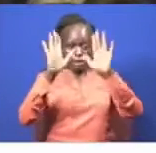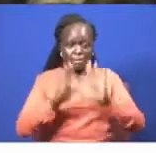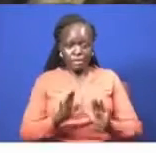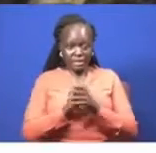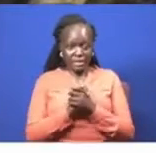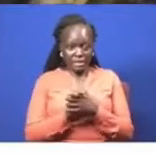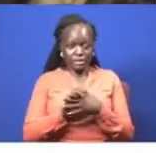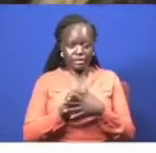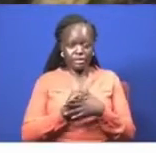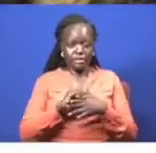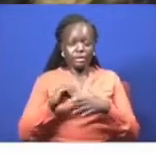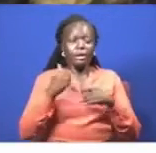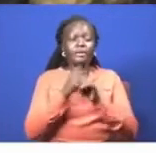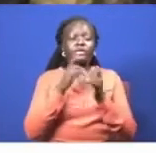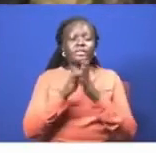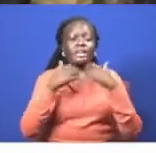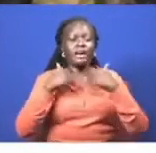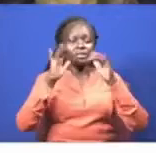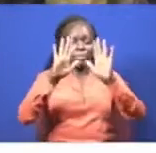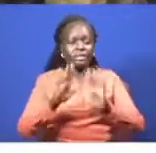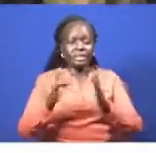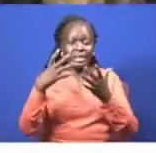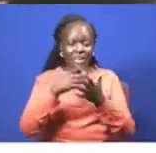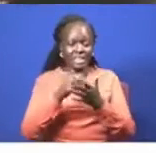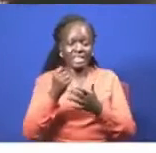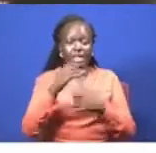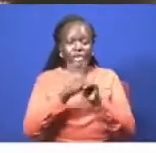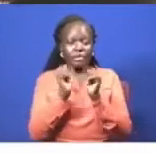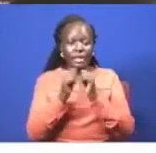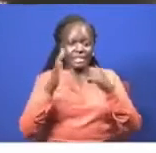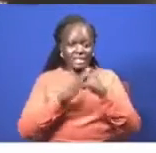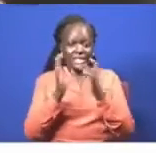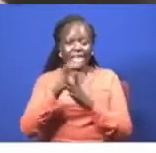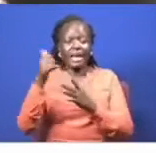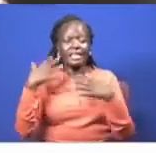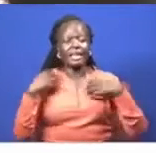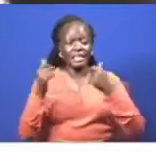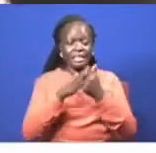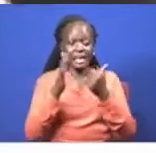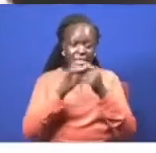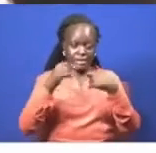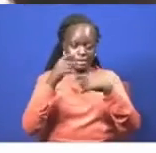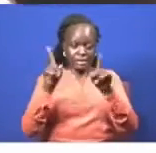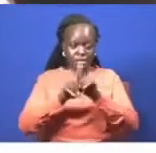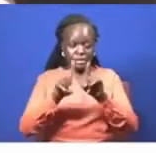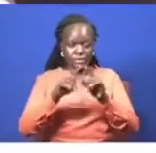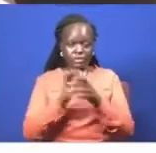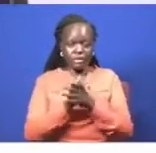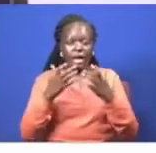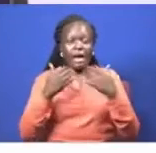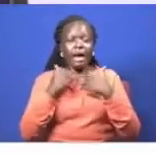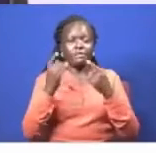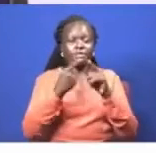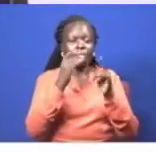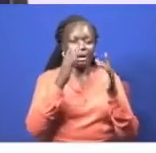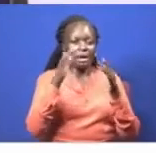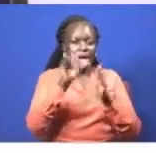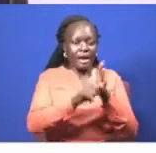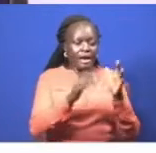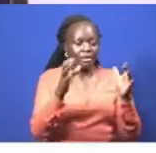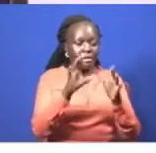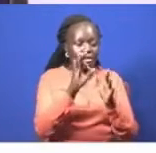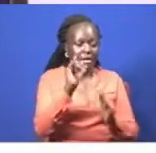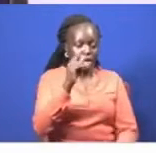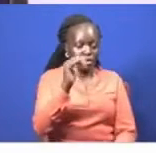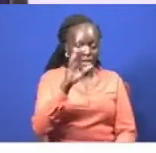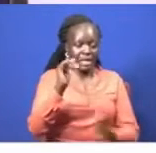it ensures that essential vaccines, medicines and healthcare products make it from manufacturing plant to persons who are most vulnerable across